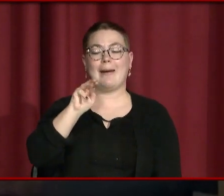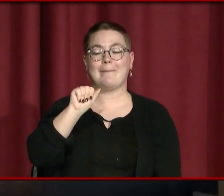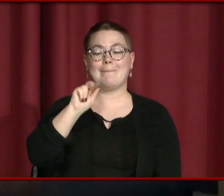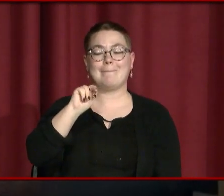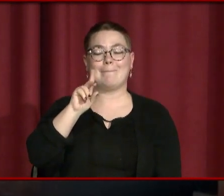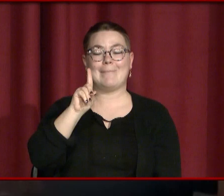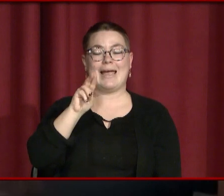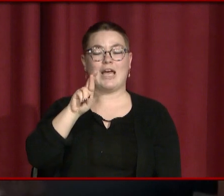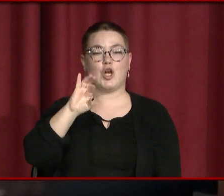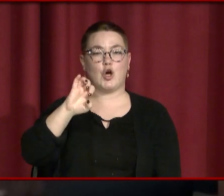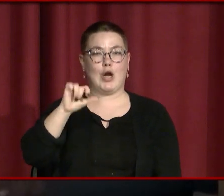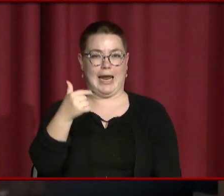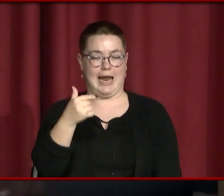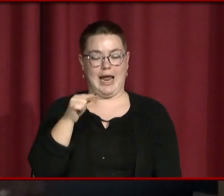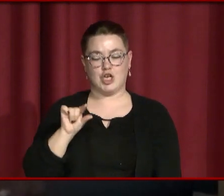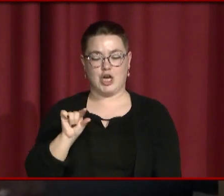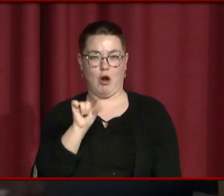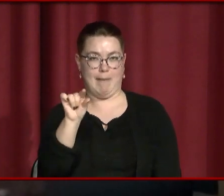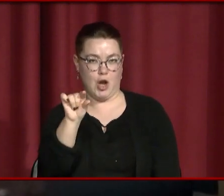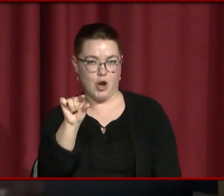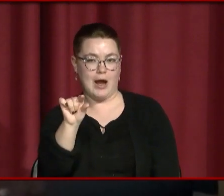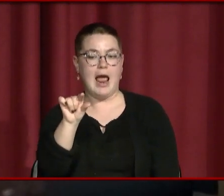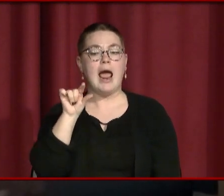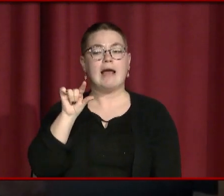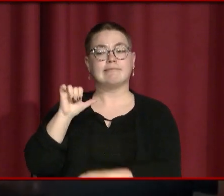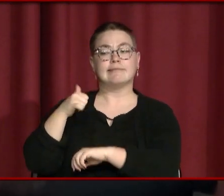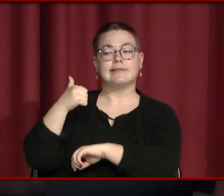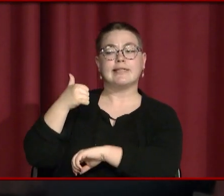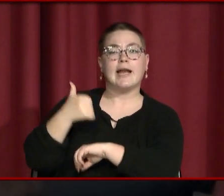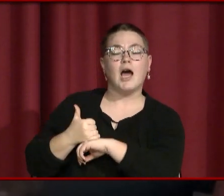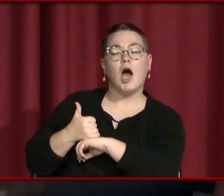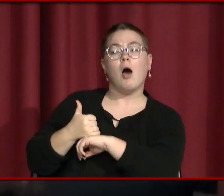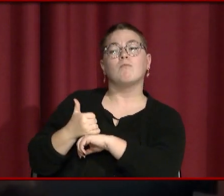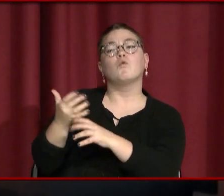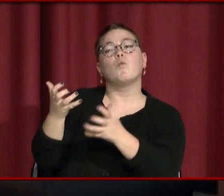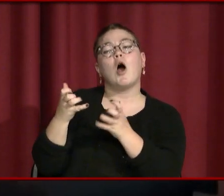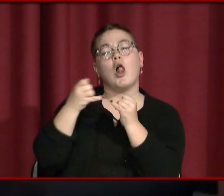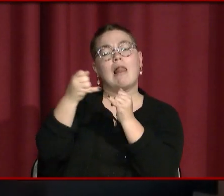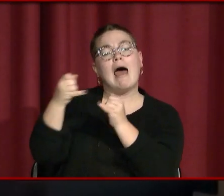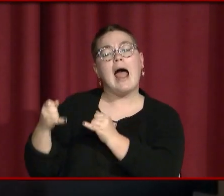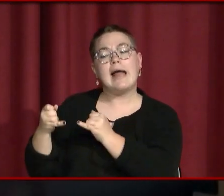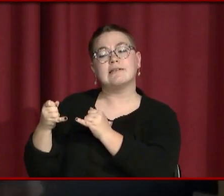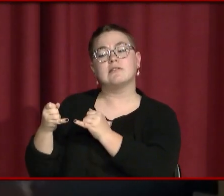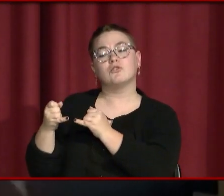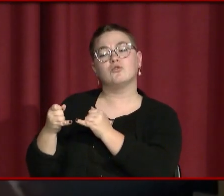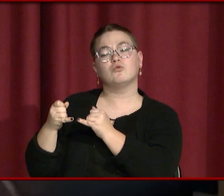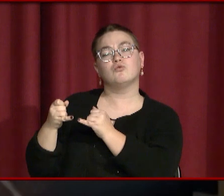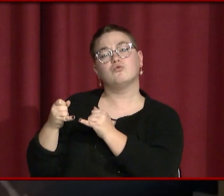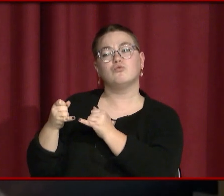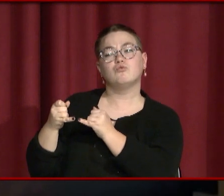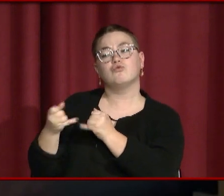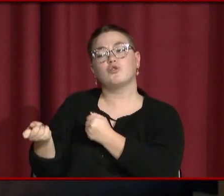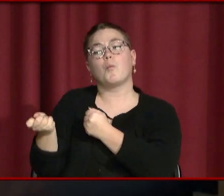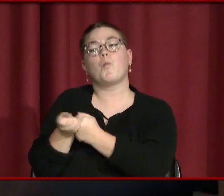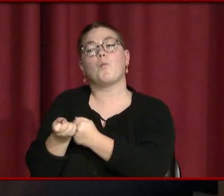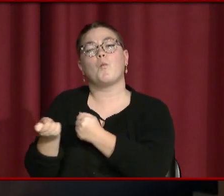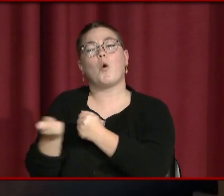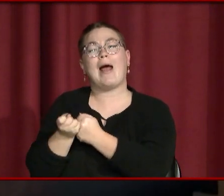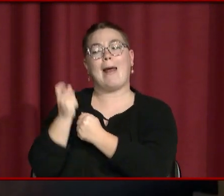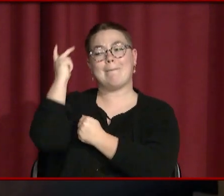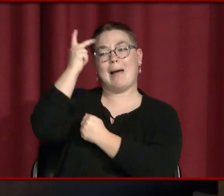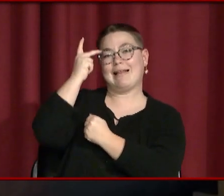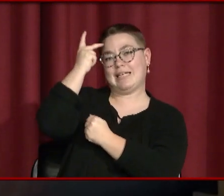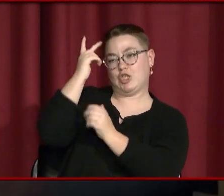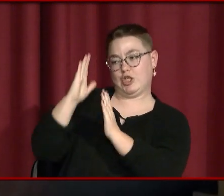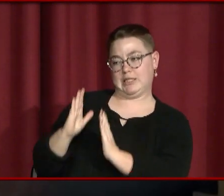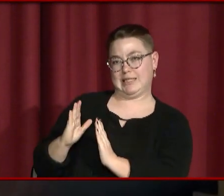to favor politicians and parties. And it's actually something that the League of Women Voters has been fighting for a long time.